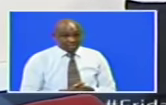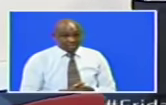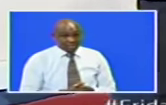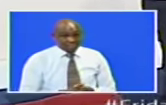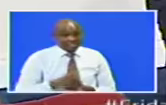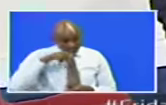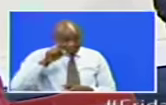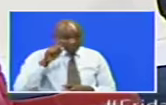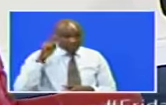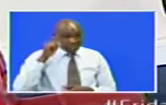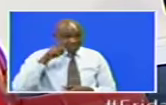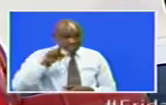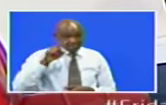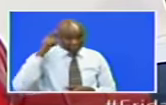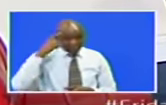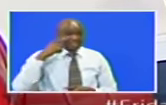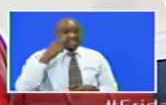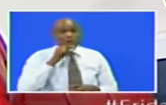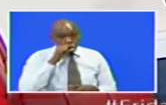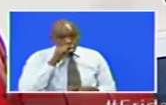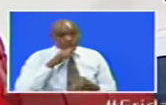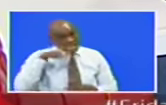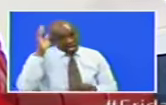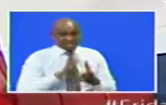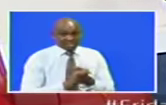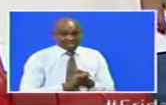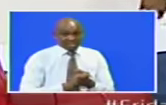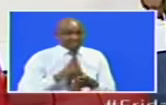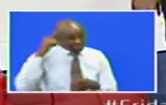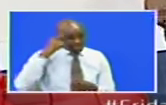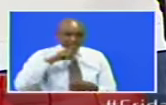They look to me like they were high on weed rather than alcohol. Oh, wow. And then...